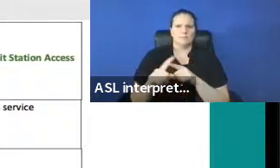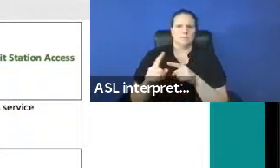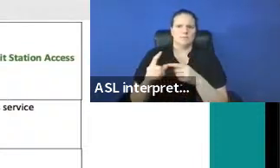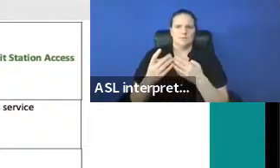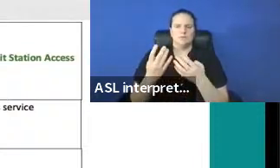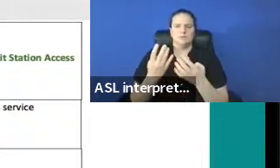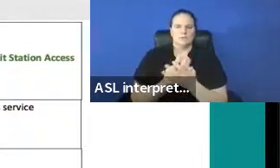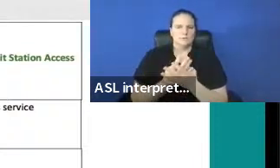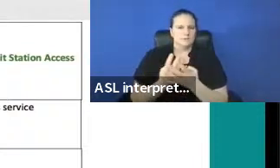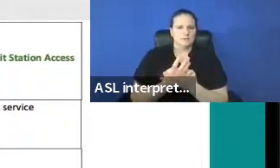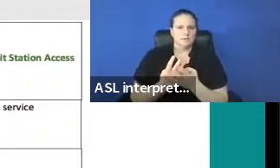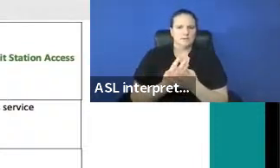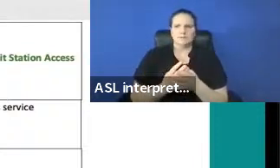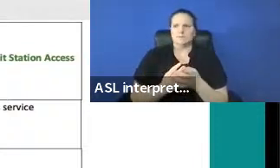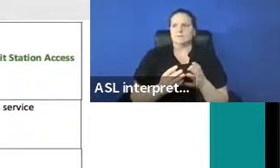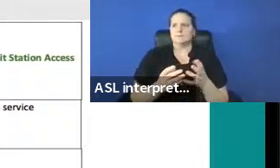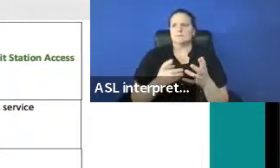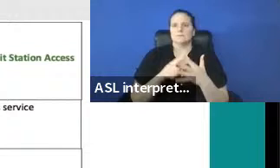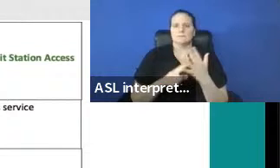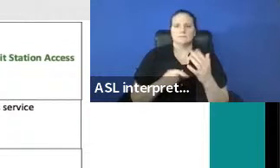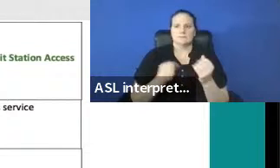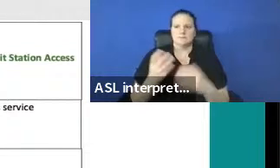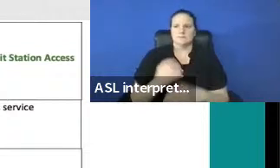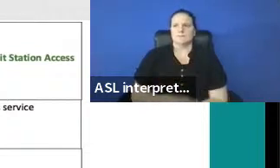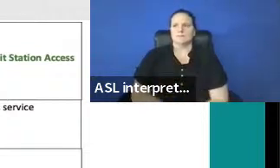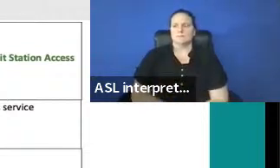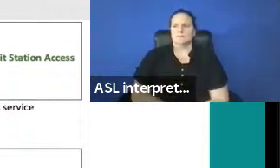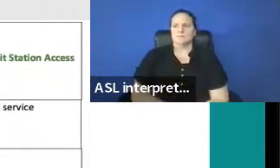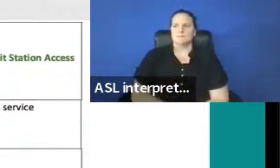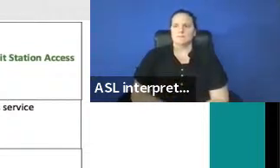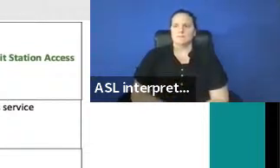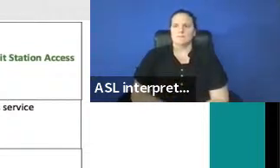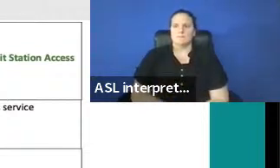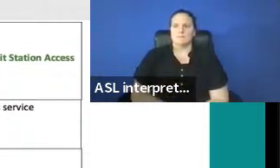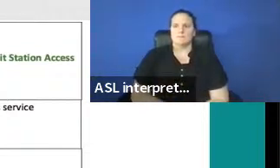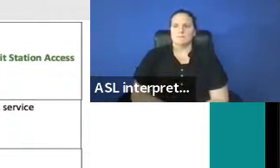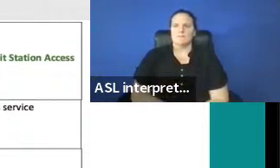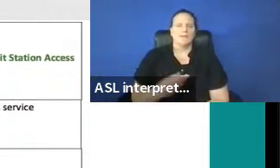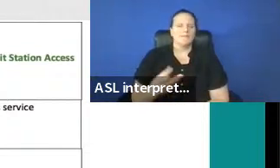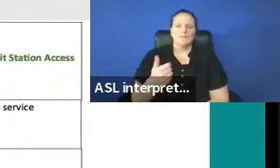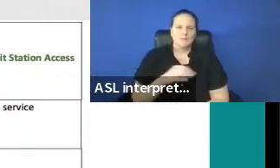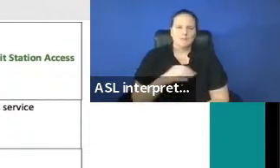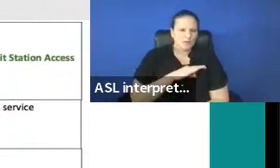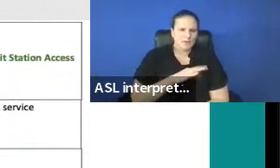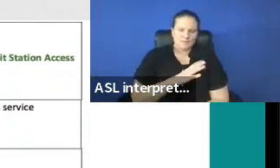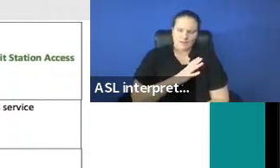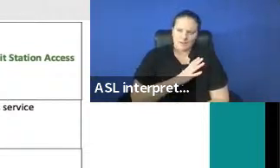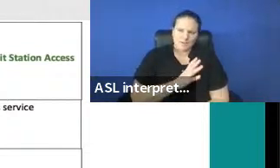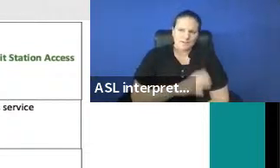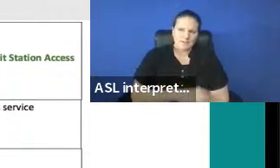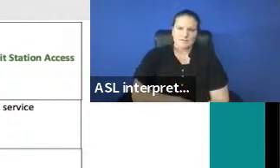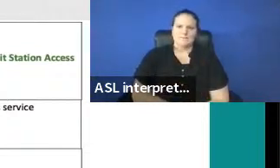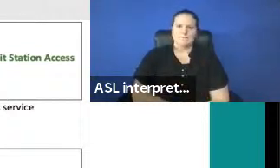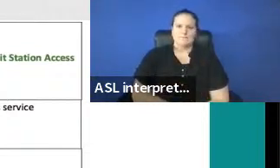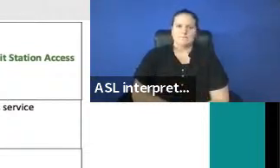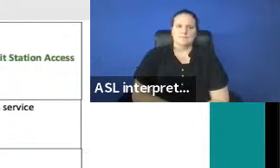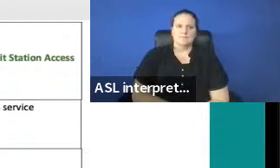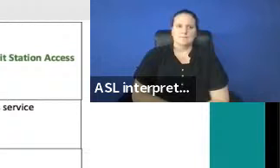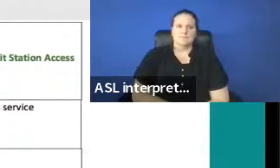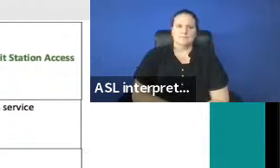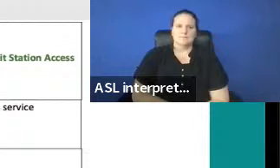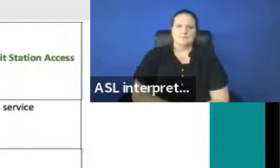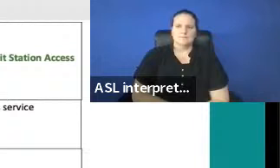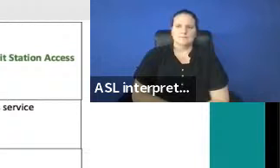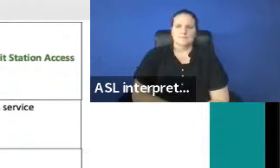looking at. It's quite a few. Well, it looks like you just began to recite them, so give yourself some credit. I think, but